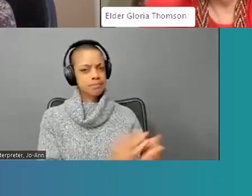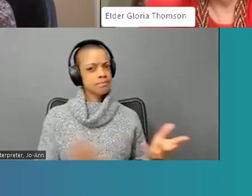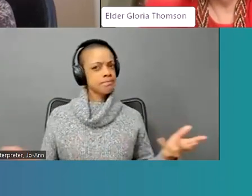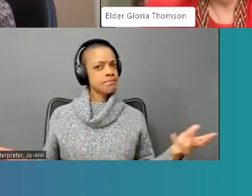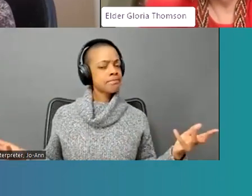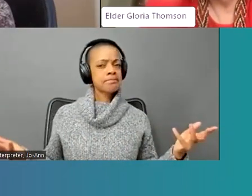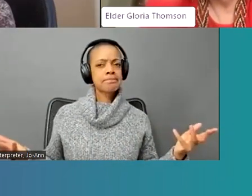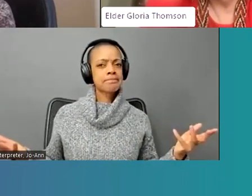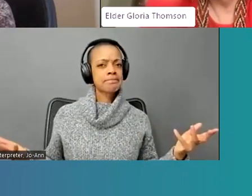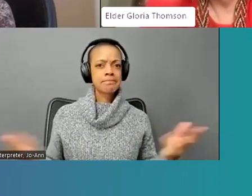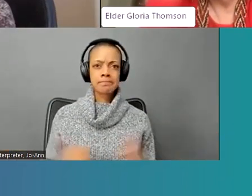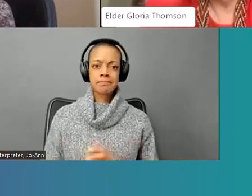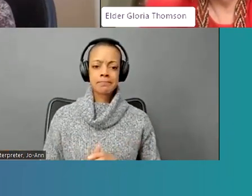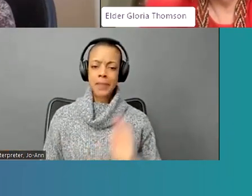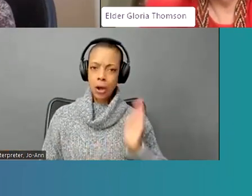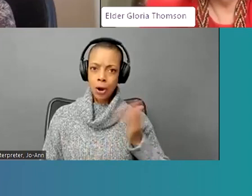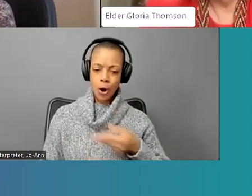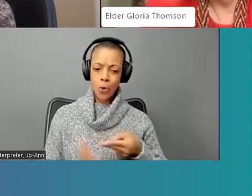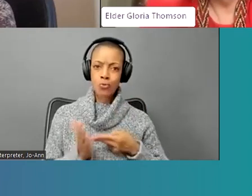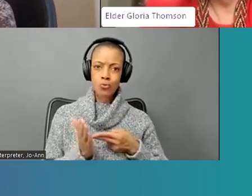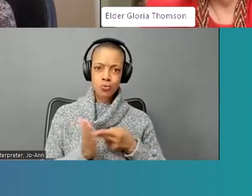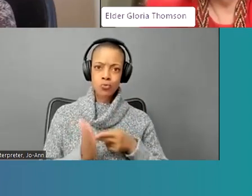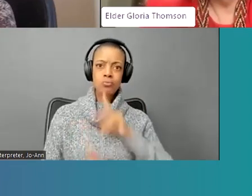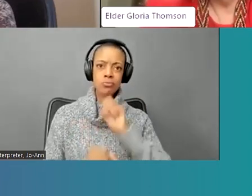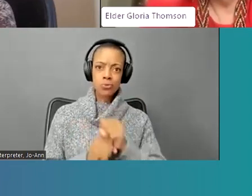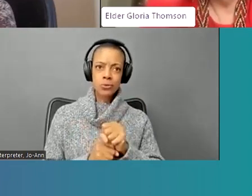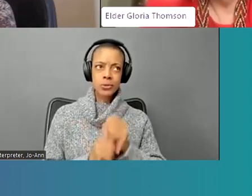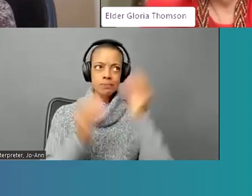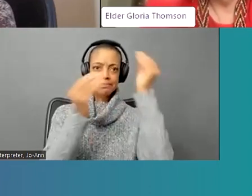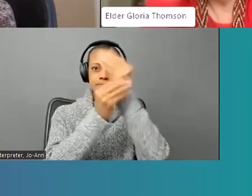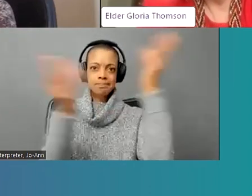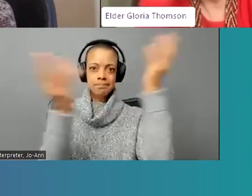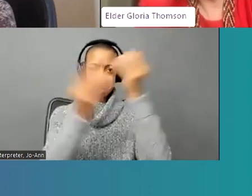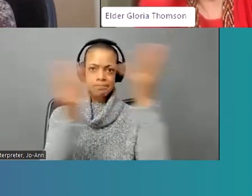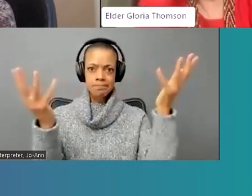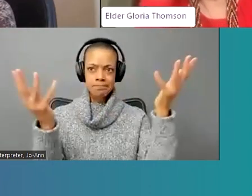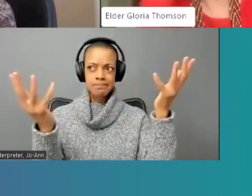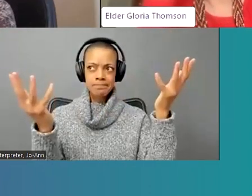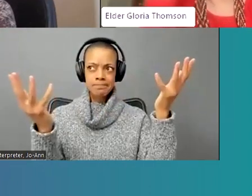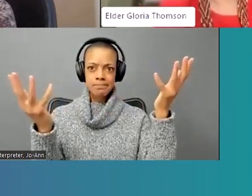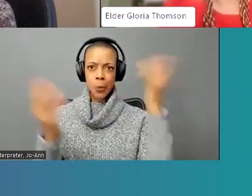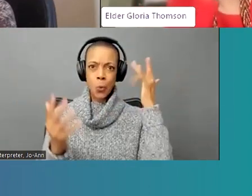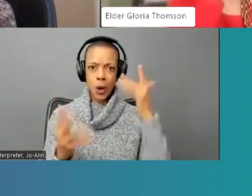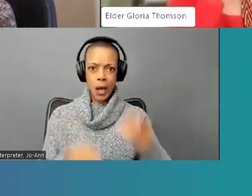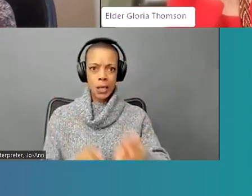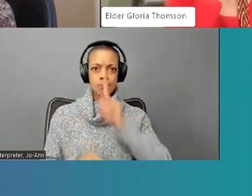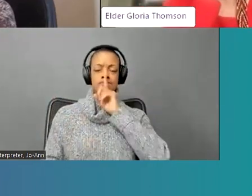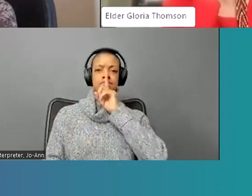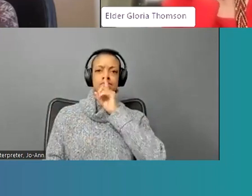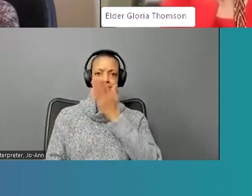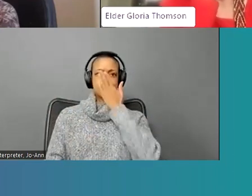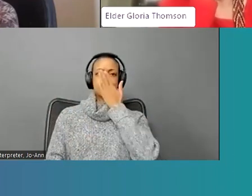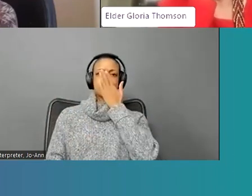truth? You know, I think that, you know, we've had so many conflicts because we're